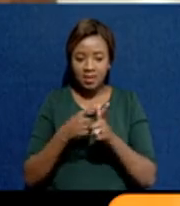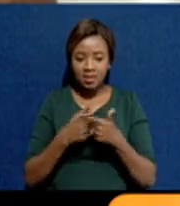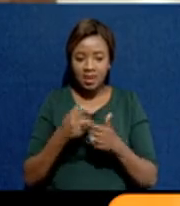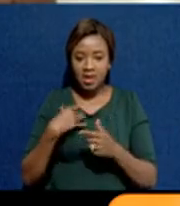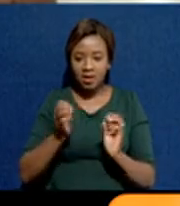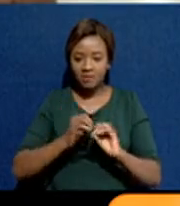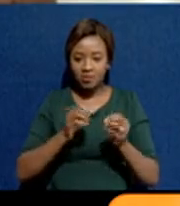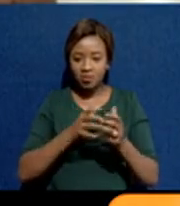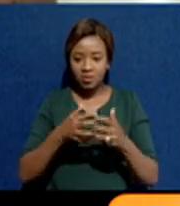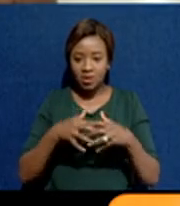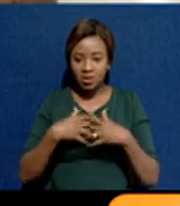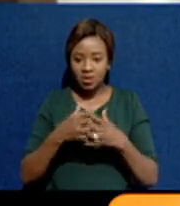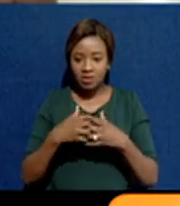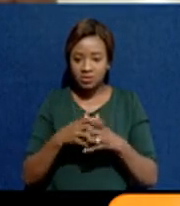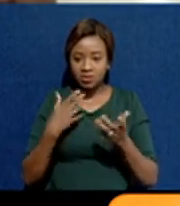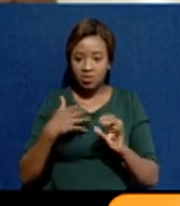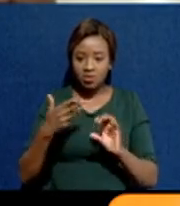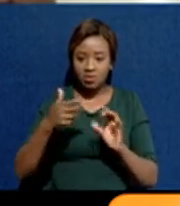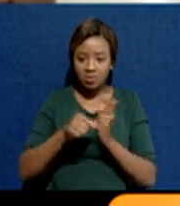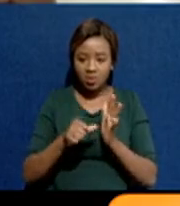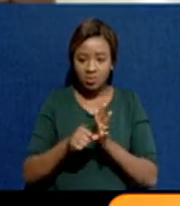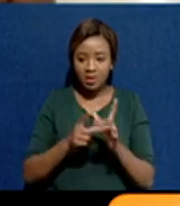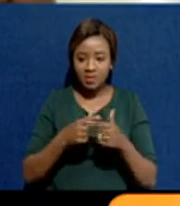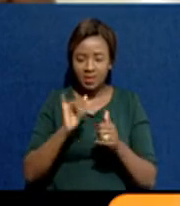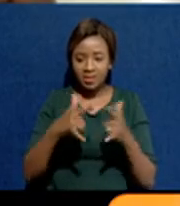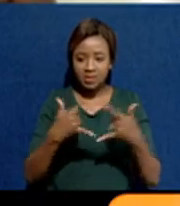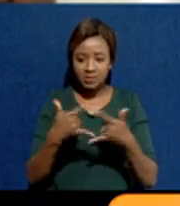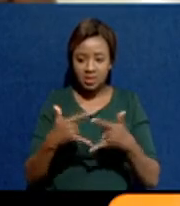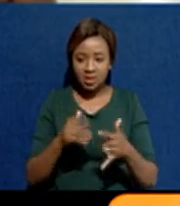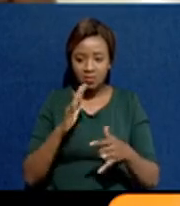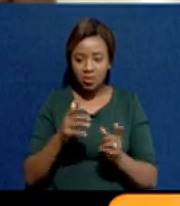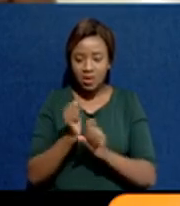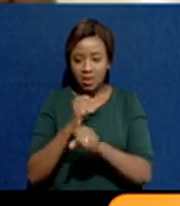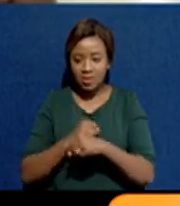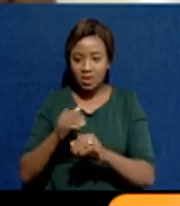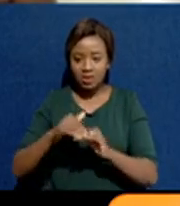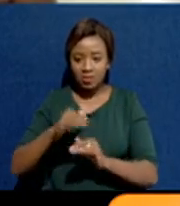engines on the road, all petrols, the government will